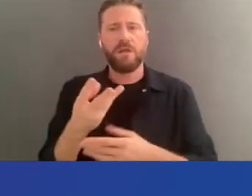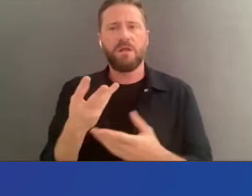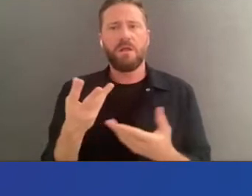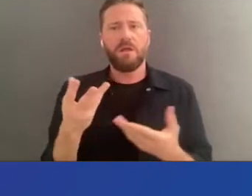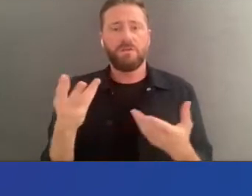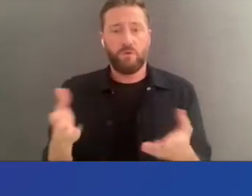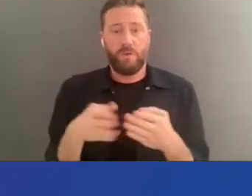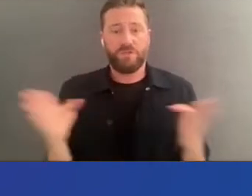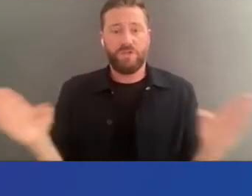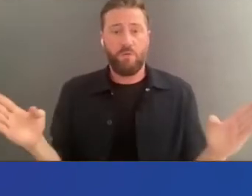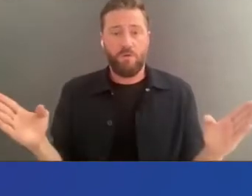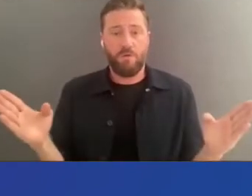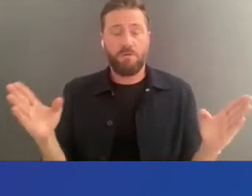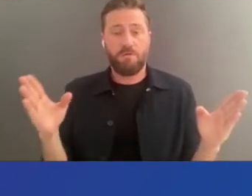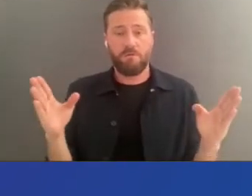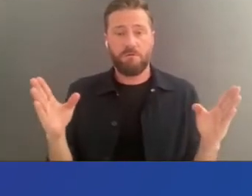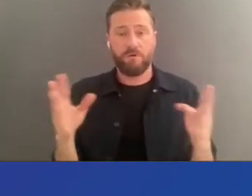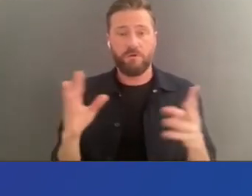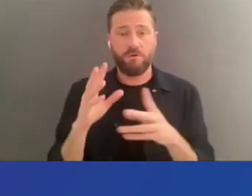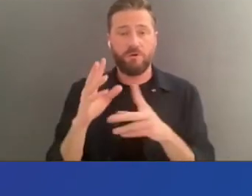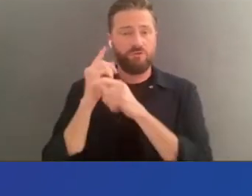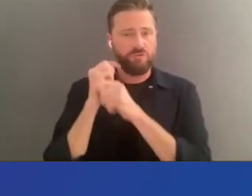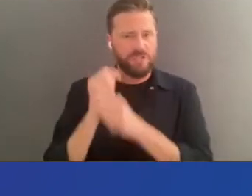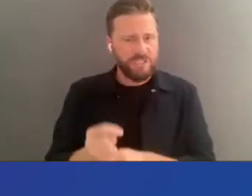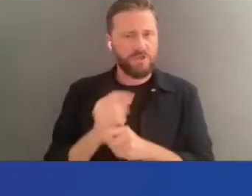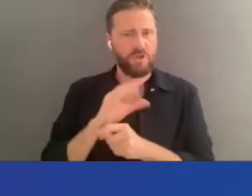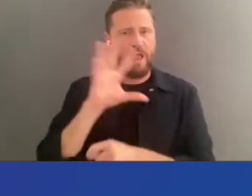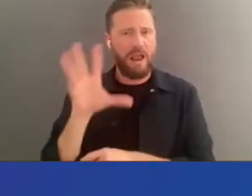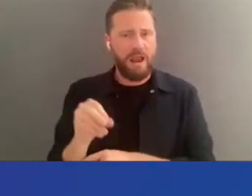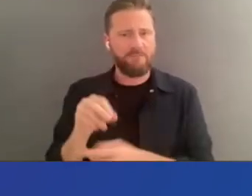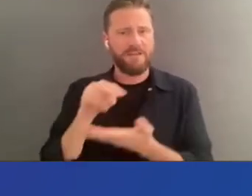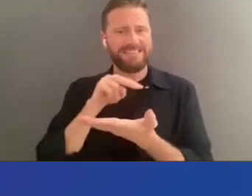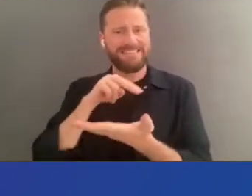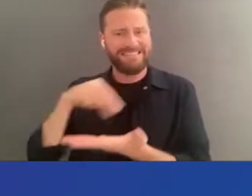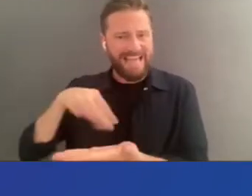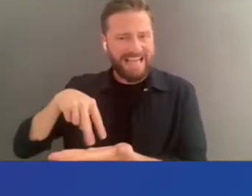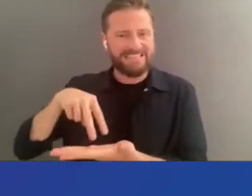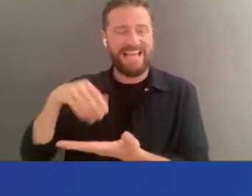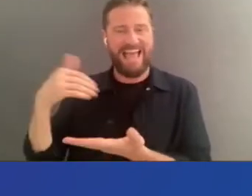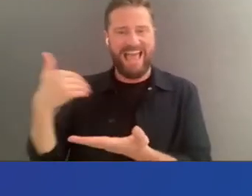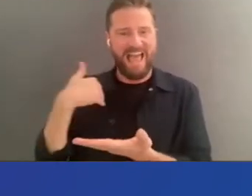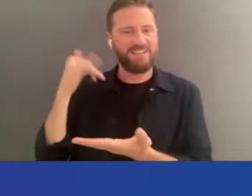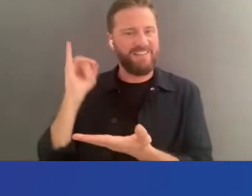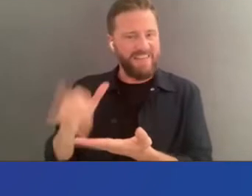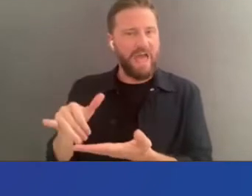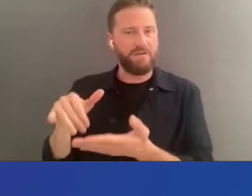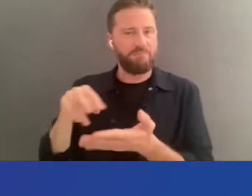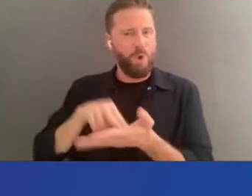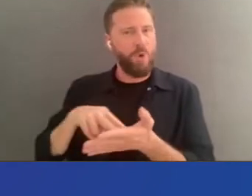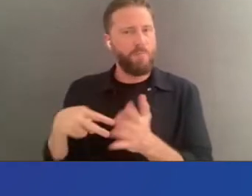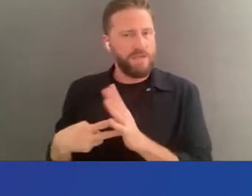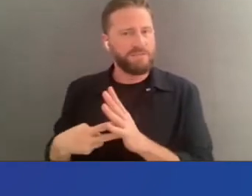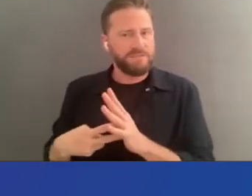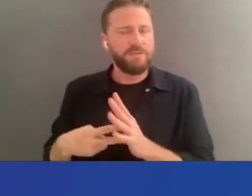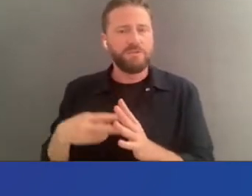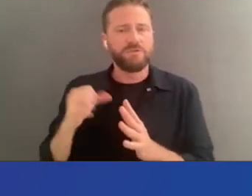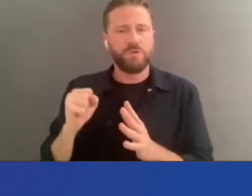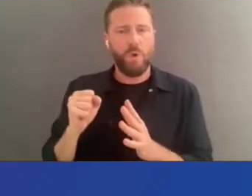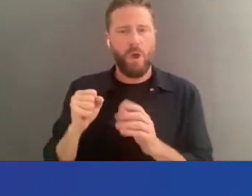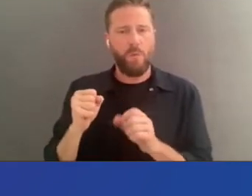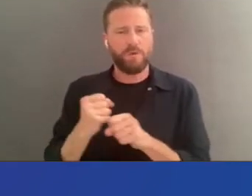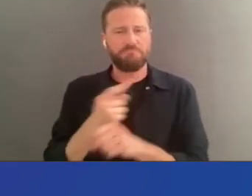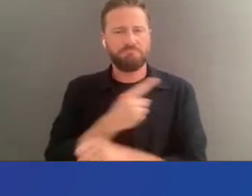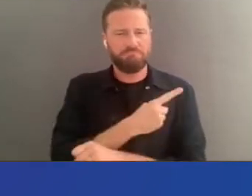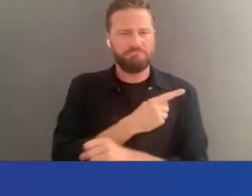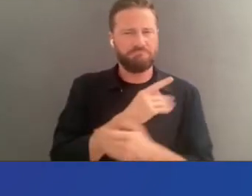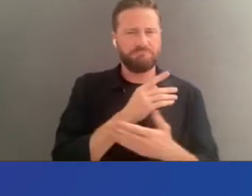in general, traditional African dance, it serves that purpose. And just to step off for a minute